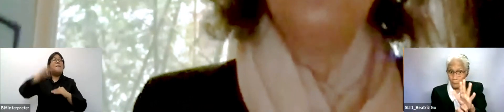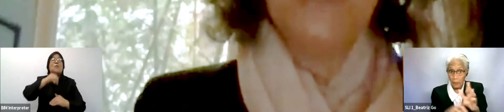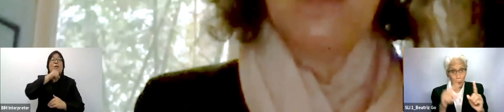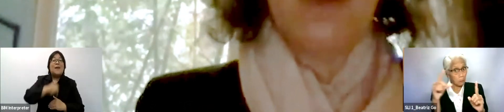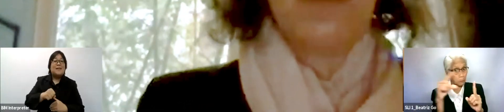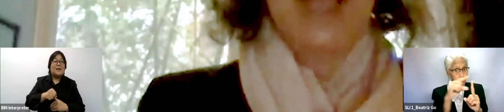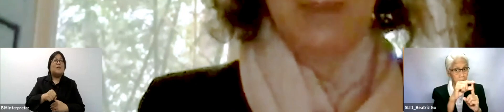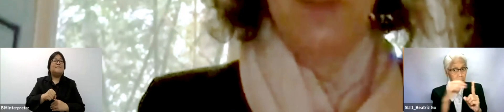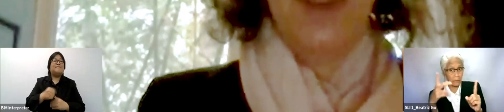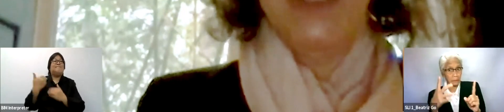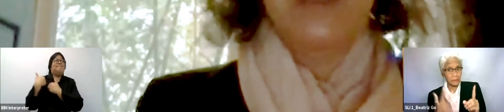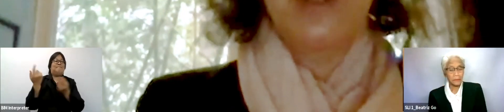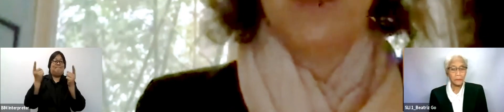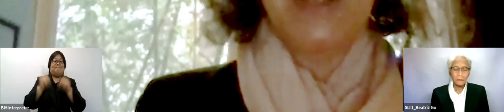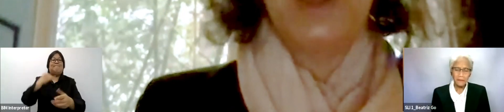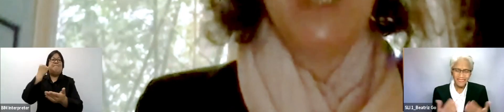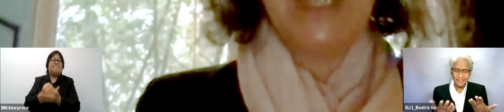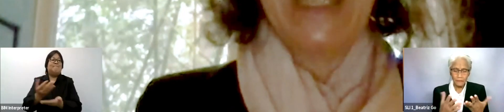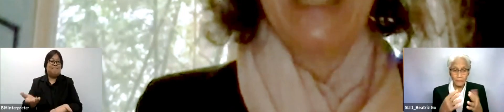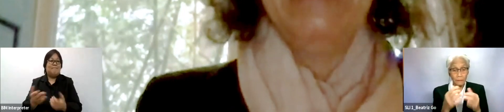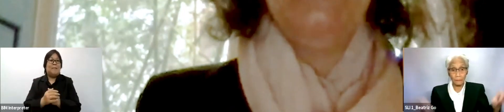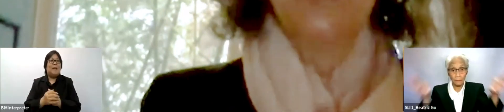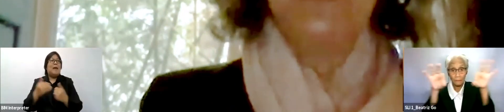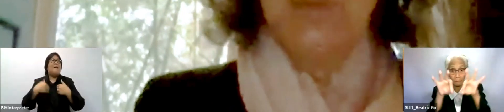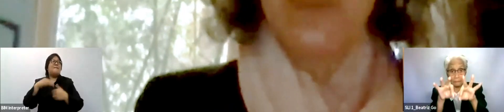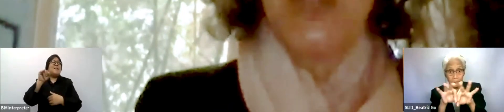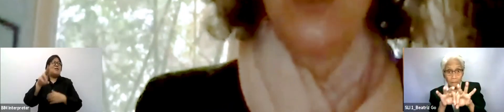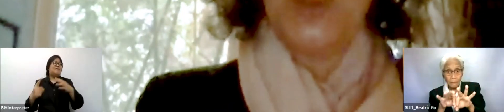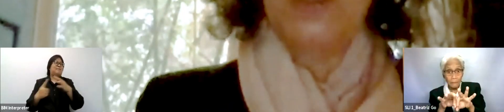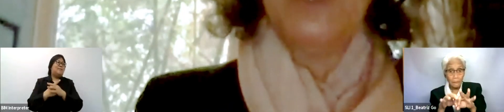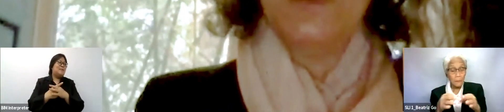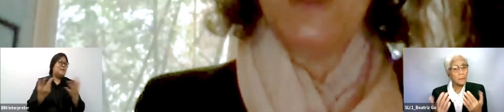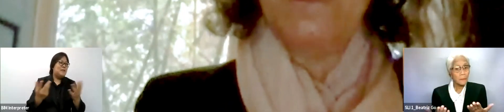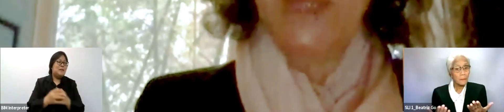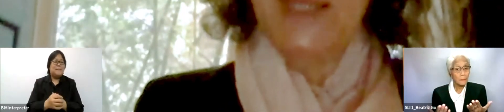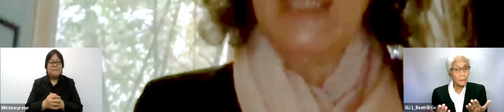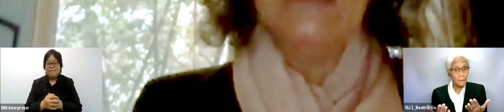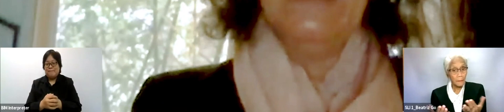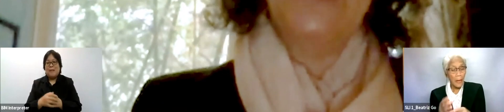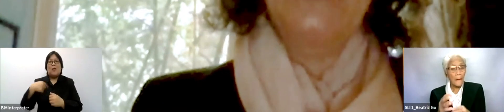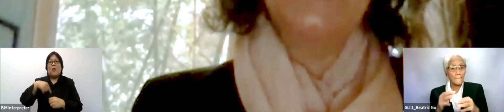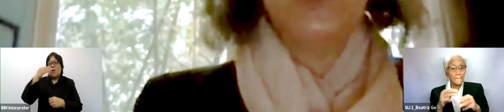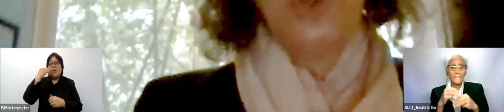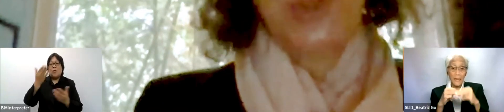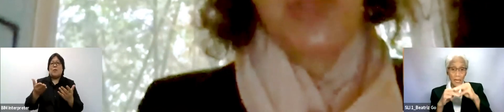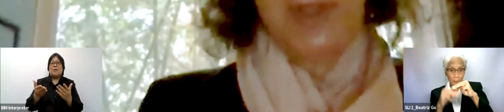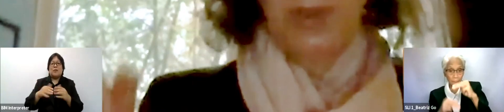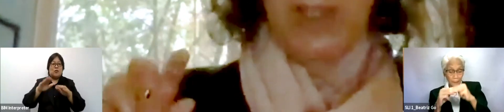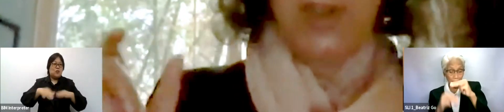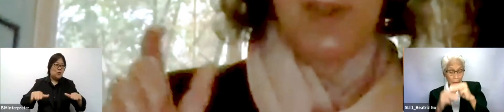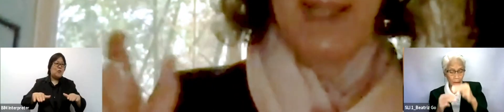minimum, let's be very clear, it's not a maximum ceiling, as a minimum age for criminal responsibility. And it